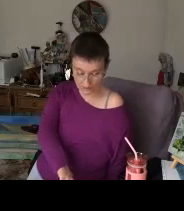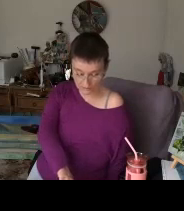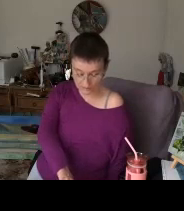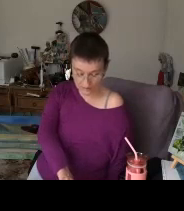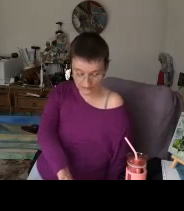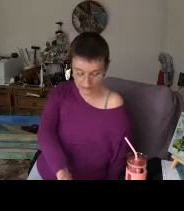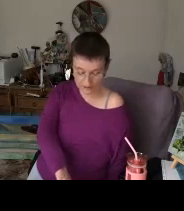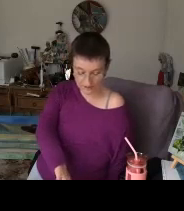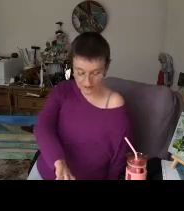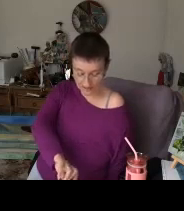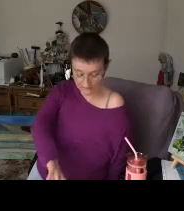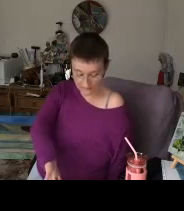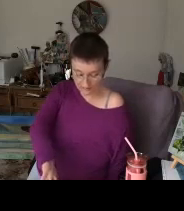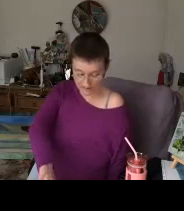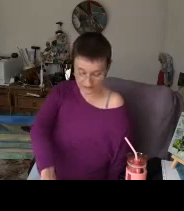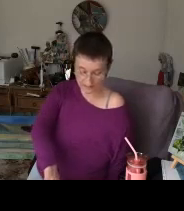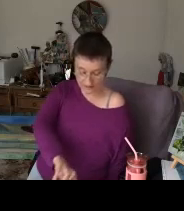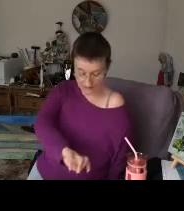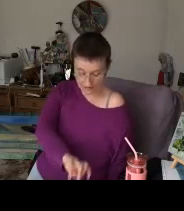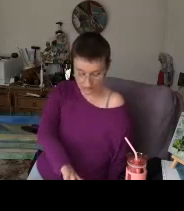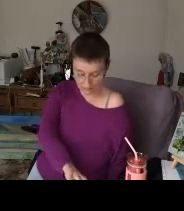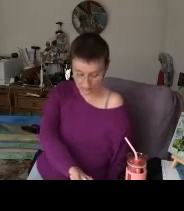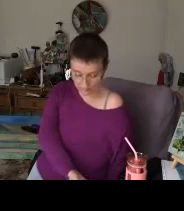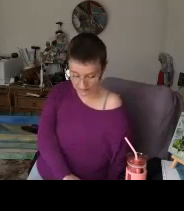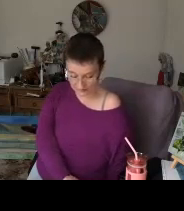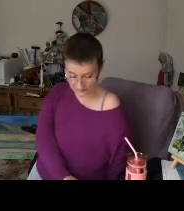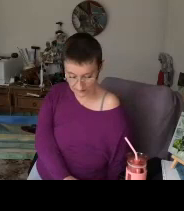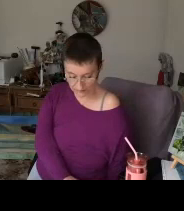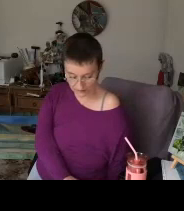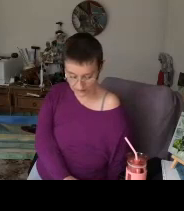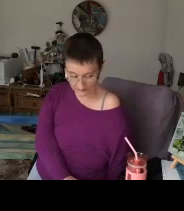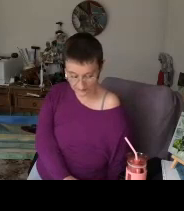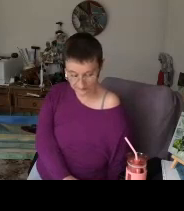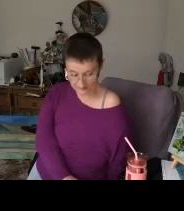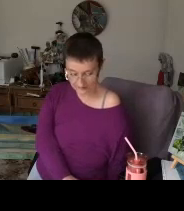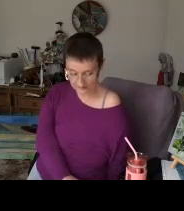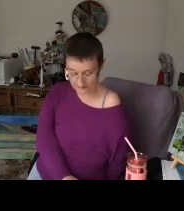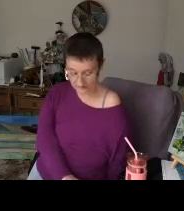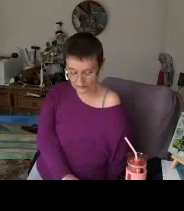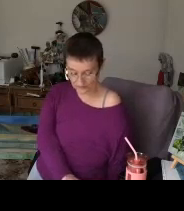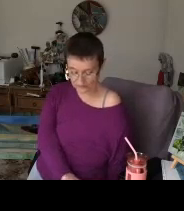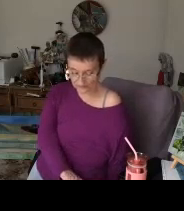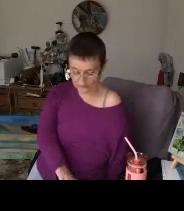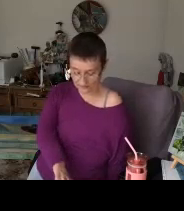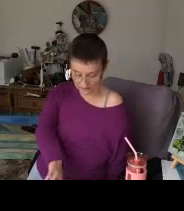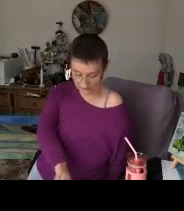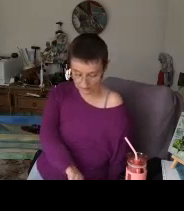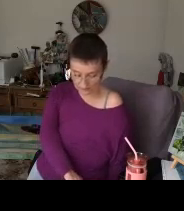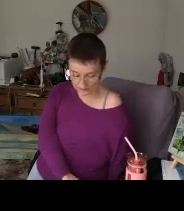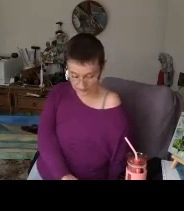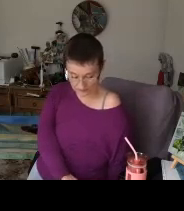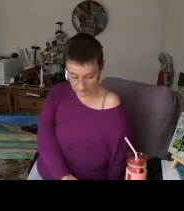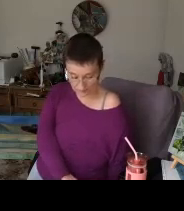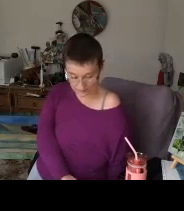work during the pandemic, after the pandemic, all completely online. And so this